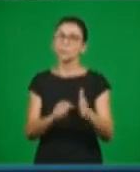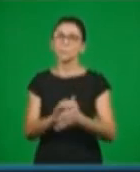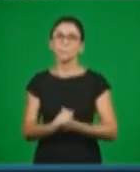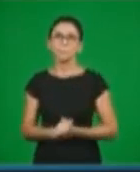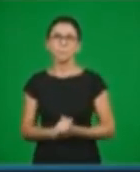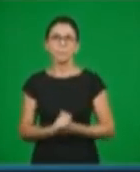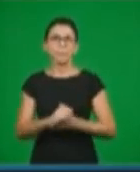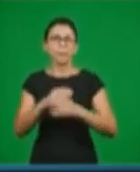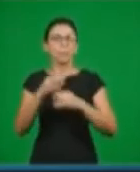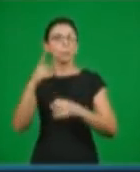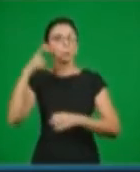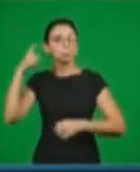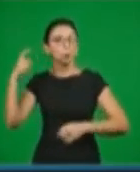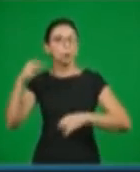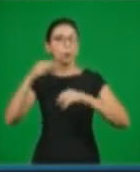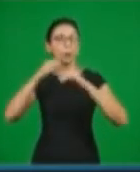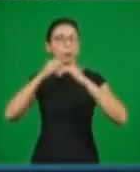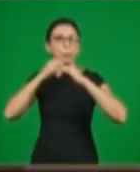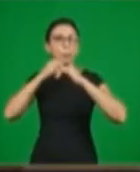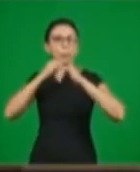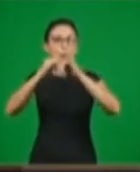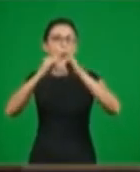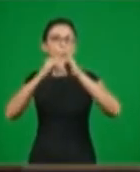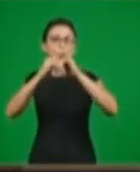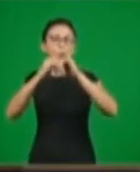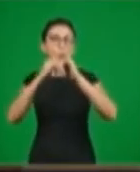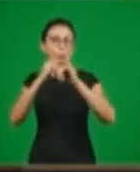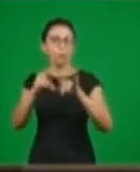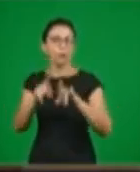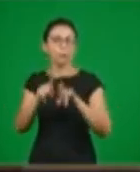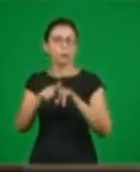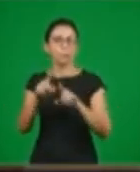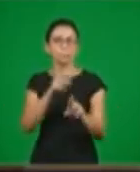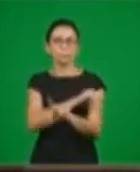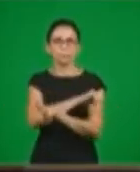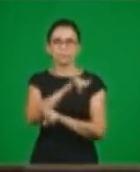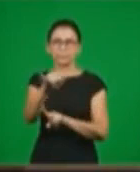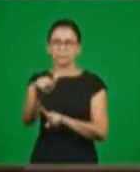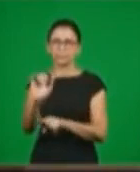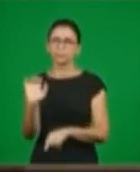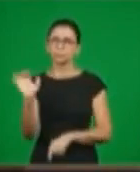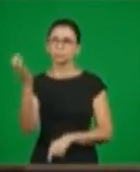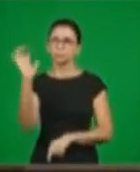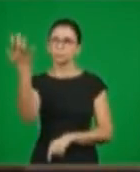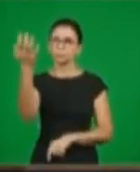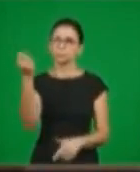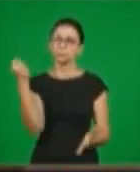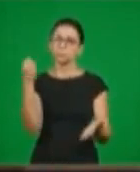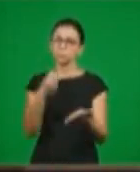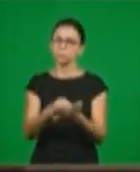the sound of the trumpet, it is the voice of the Holy Spirit. It's not what we're waiting, it's not just that, but it's related